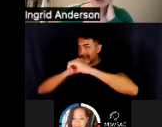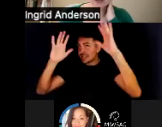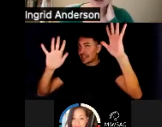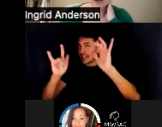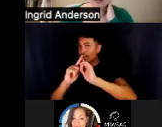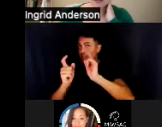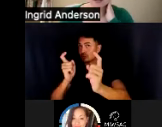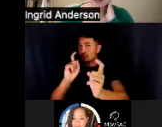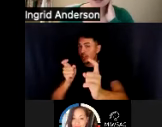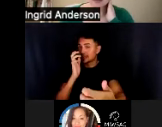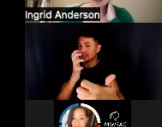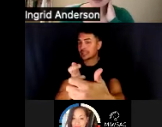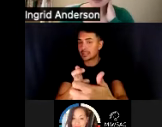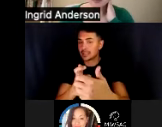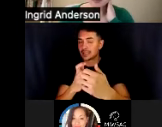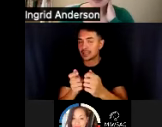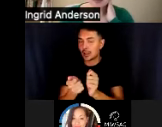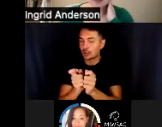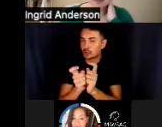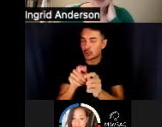to a survivor?